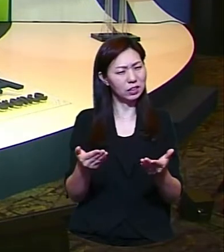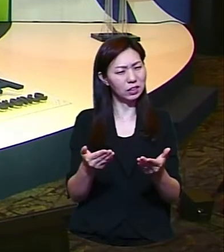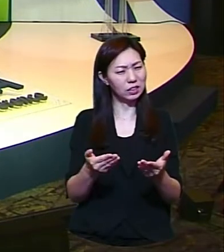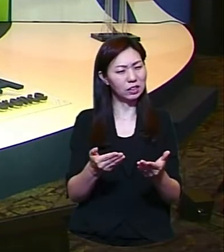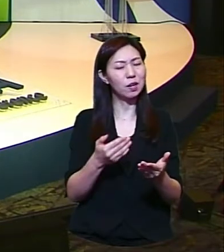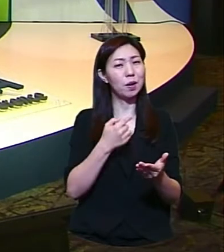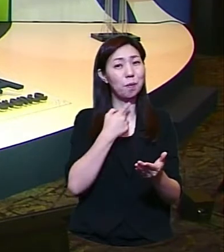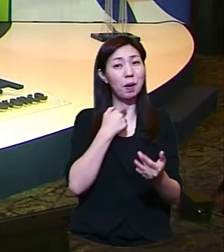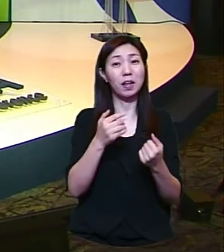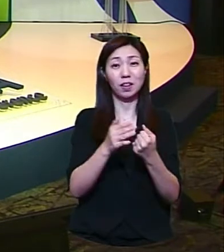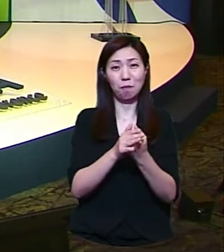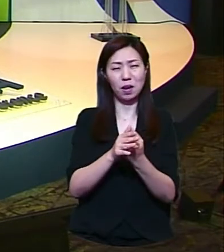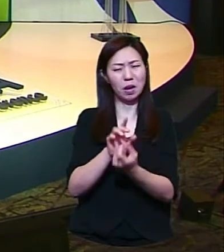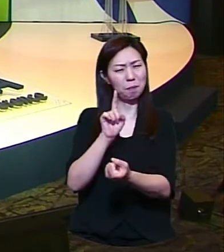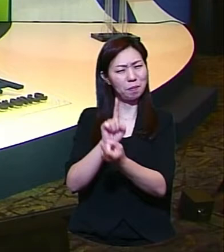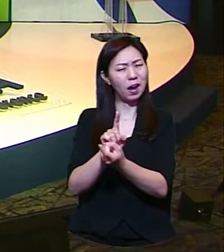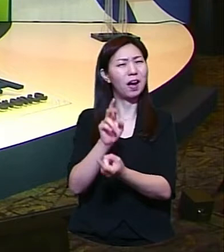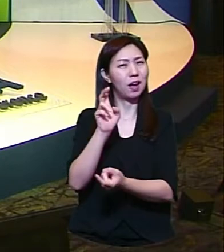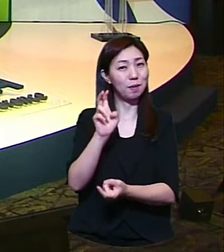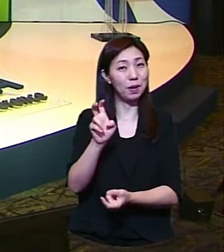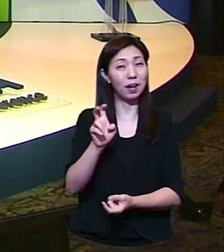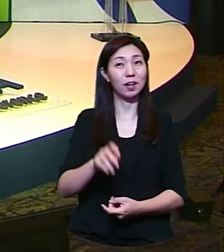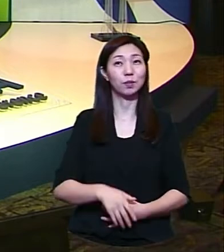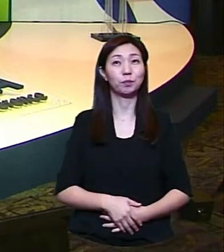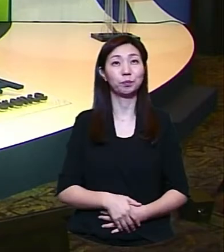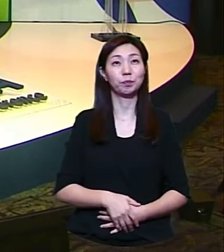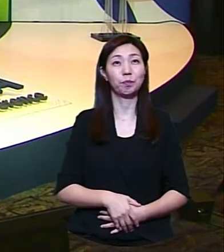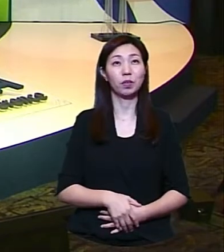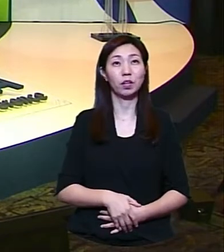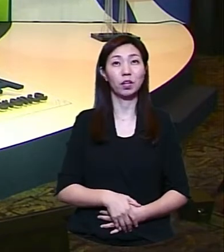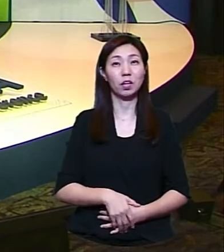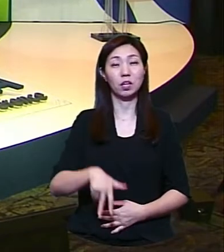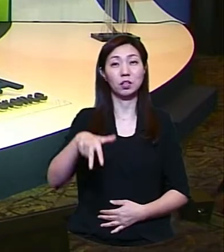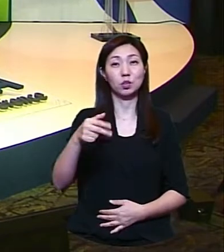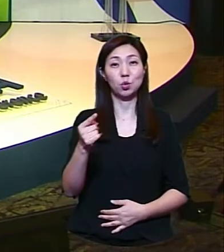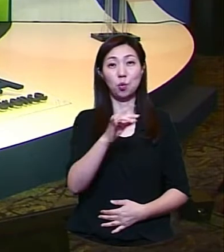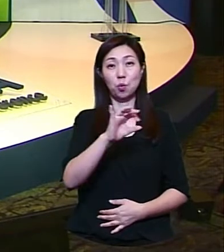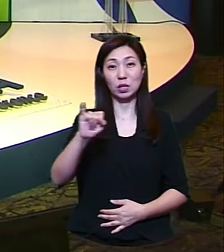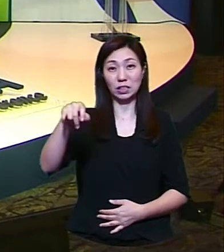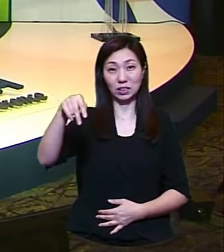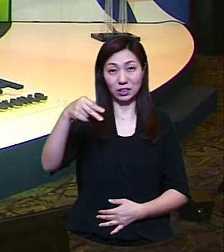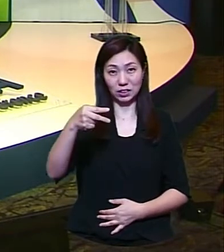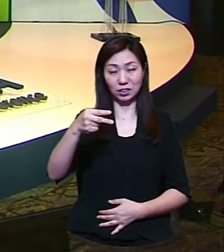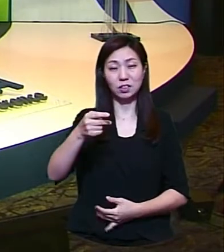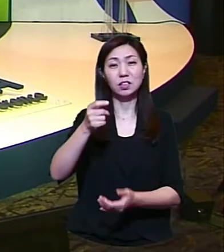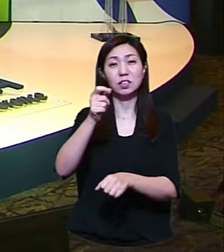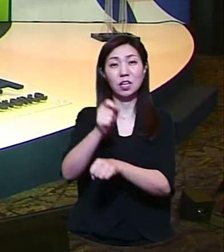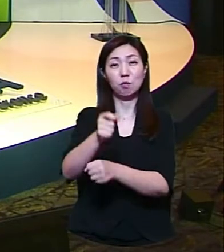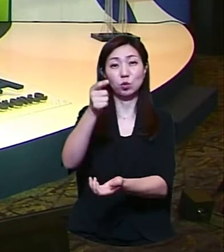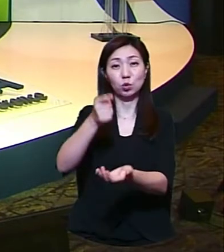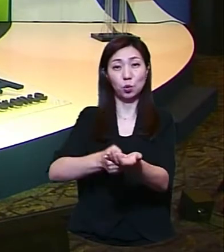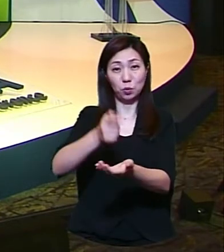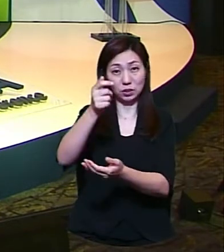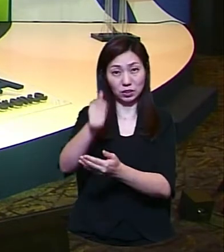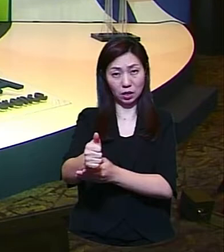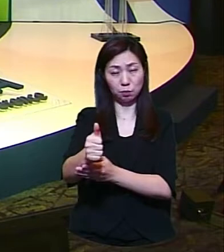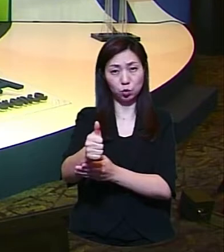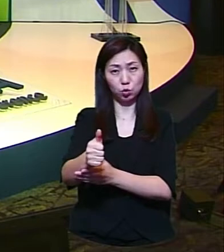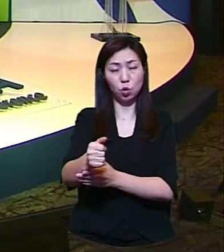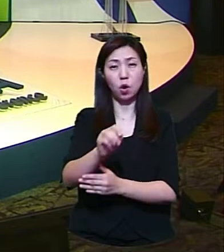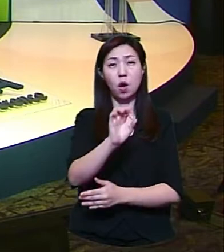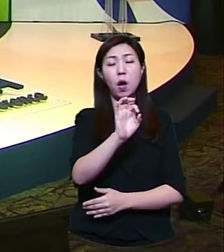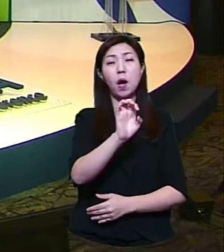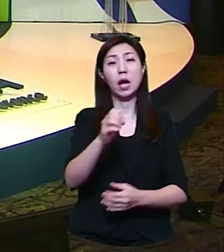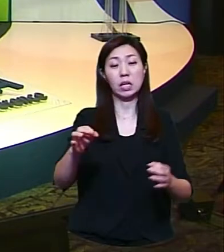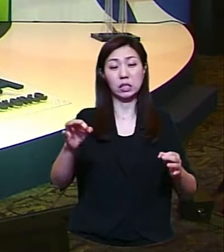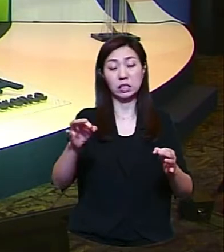this financing. So pick up from the Frank very important message. The Frank, how,